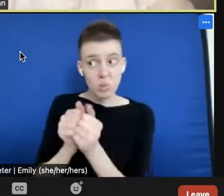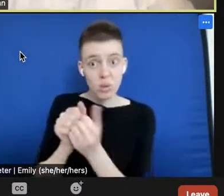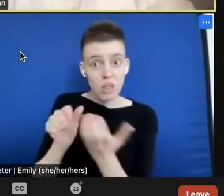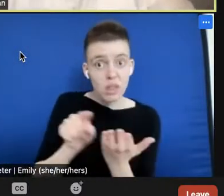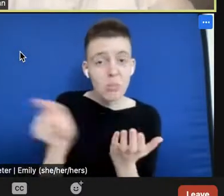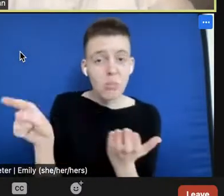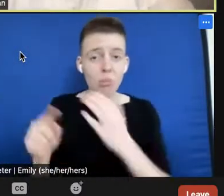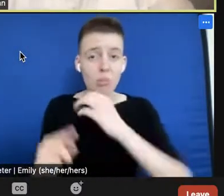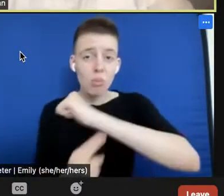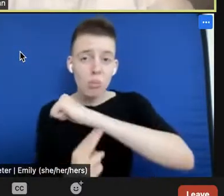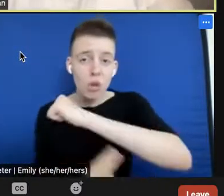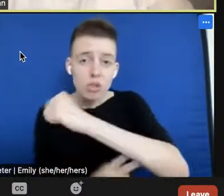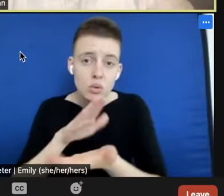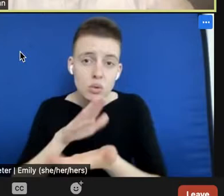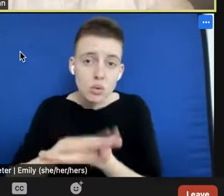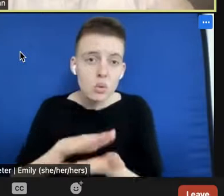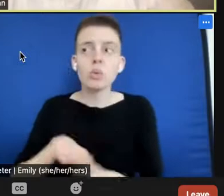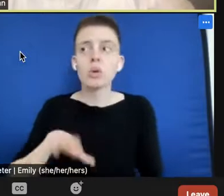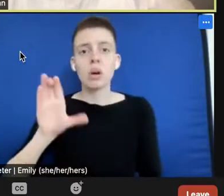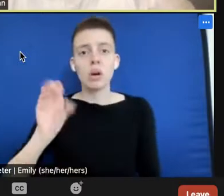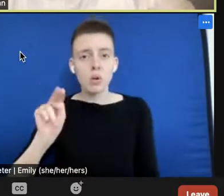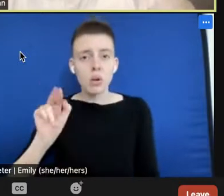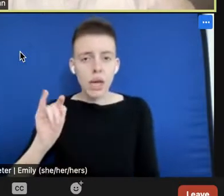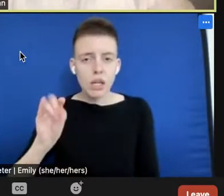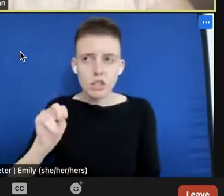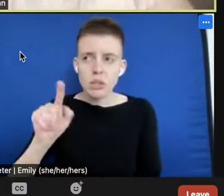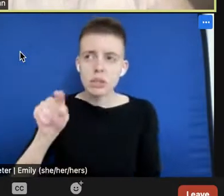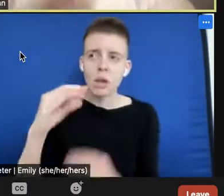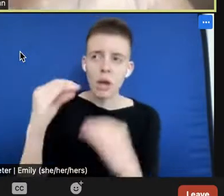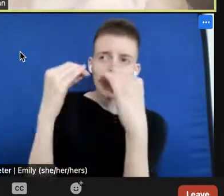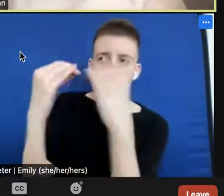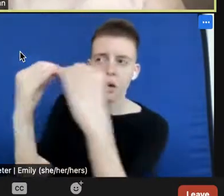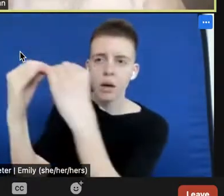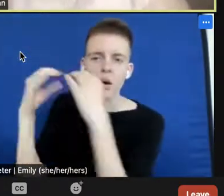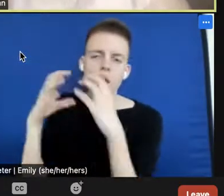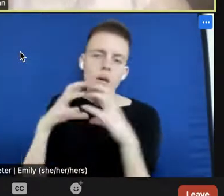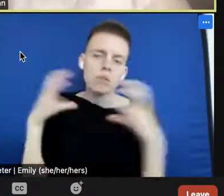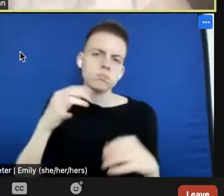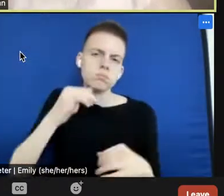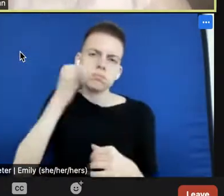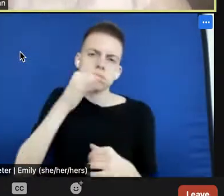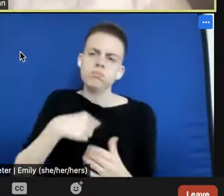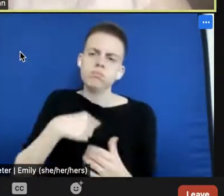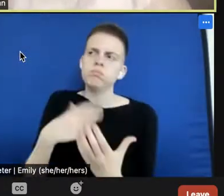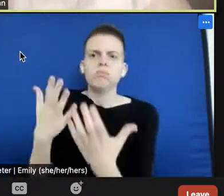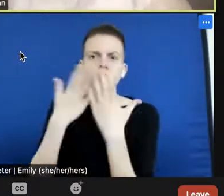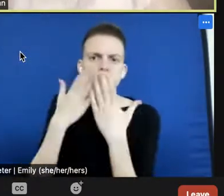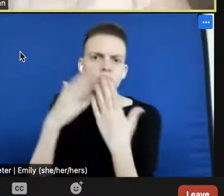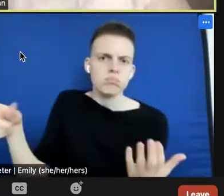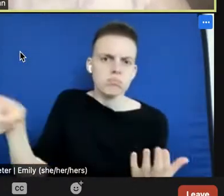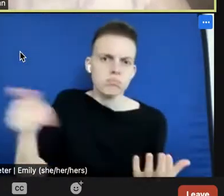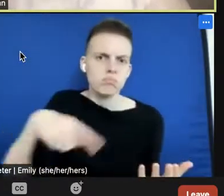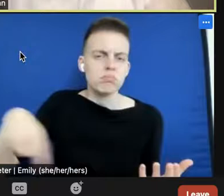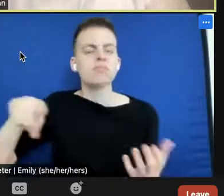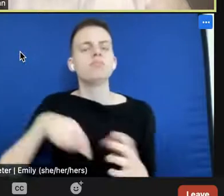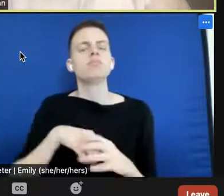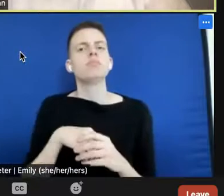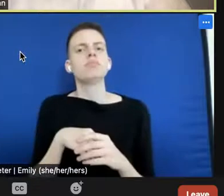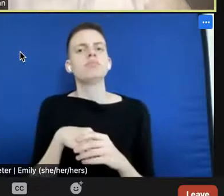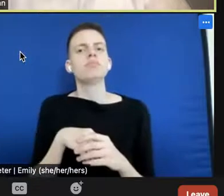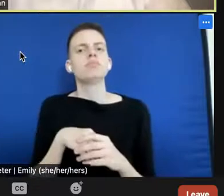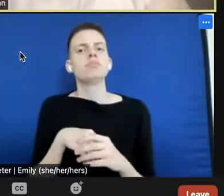and the people at Connections, and the people have taught me so much. But what I want to say is that it seems to me we need